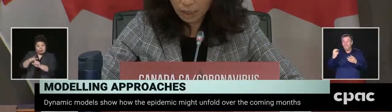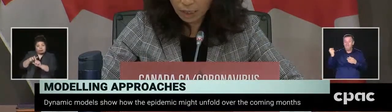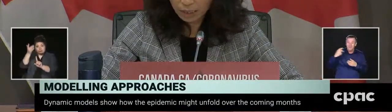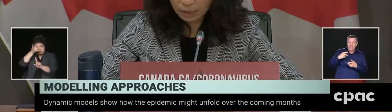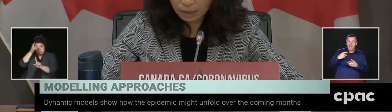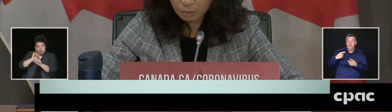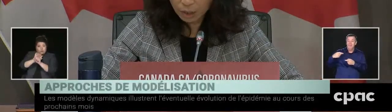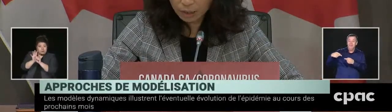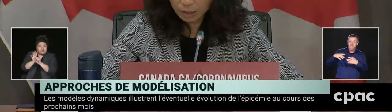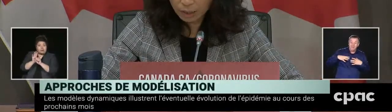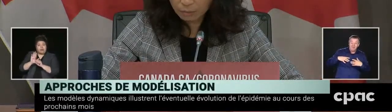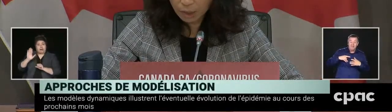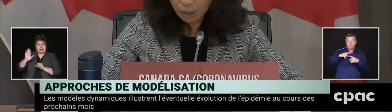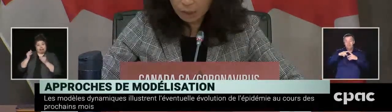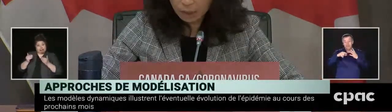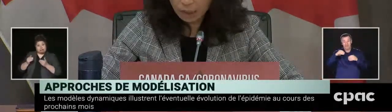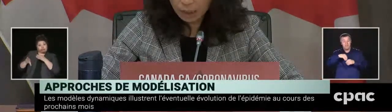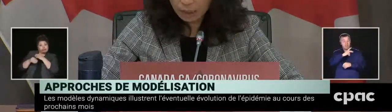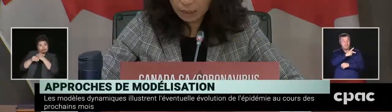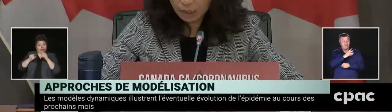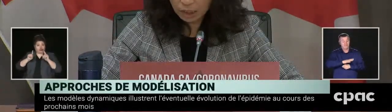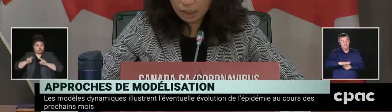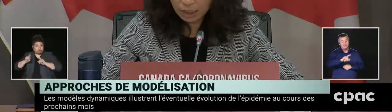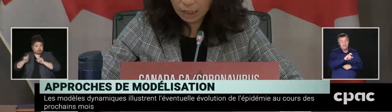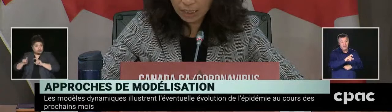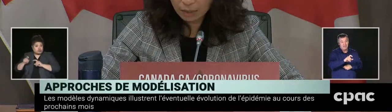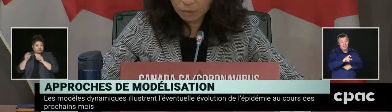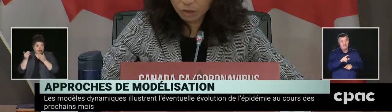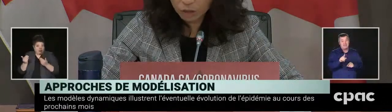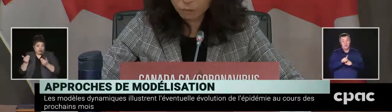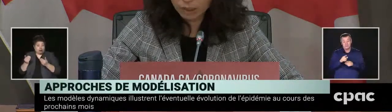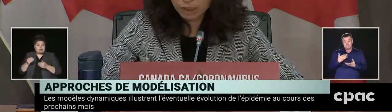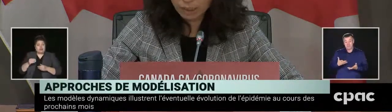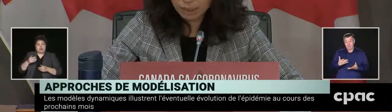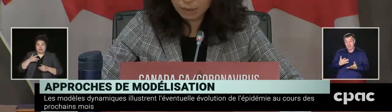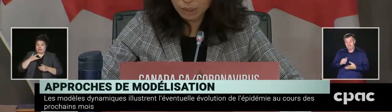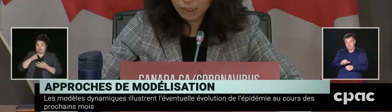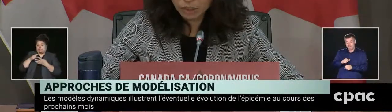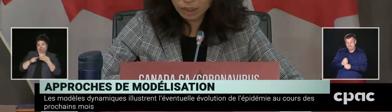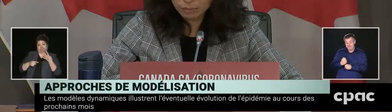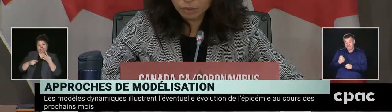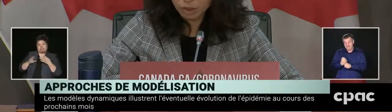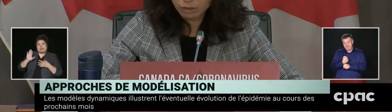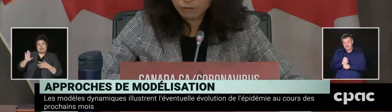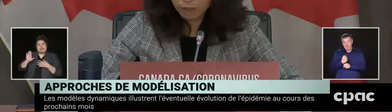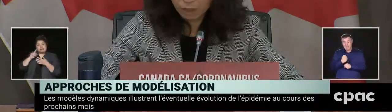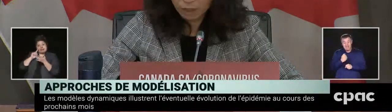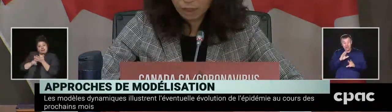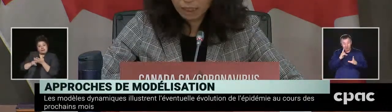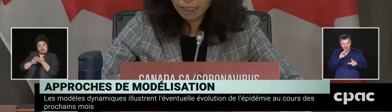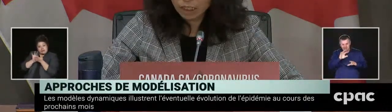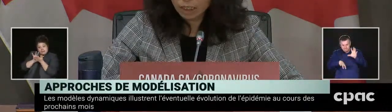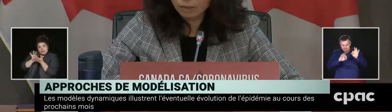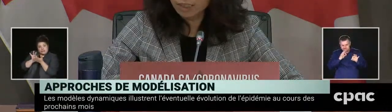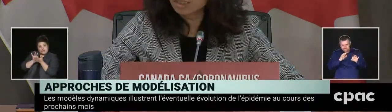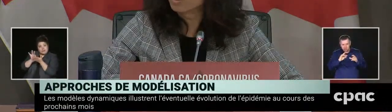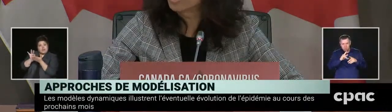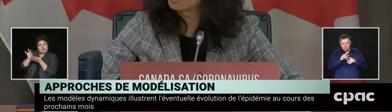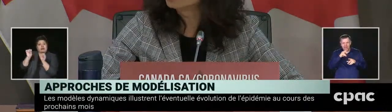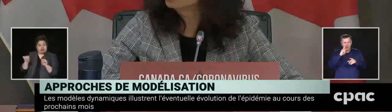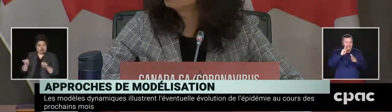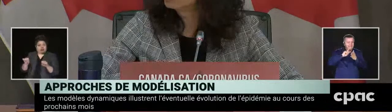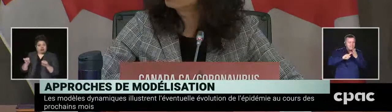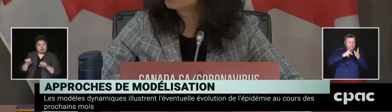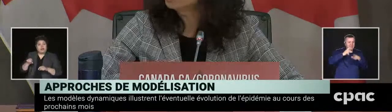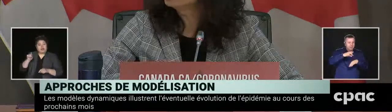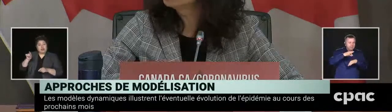strategies. But the key is that you can then observe, once things stabilize, you can observe that curve and see